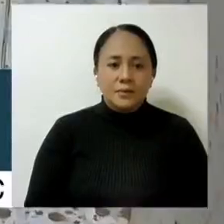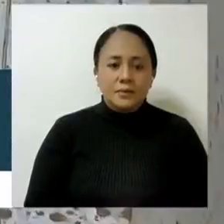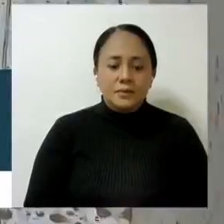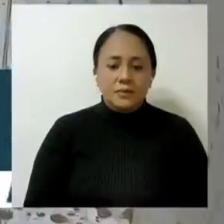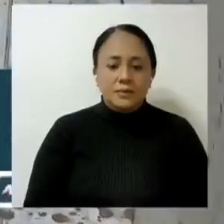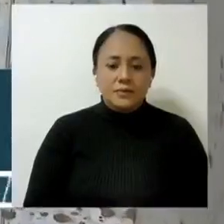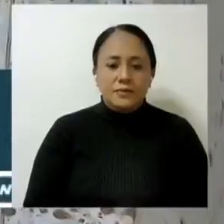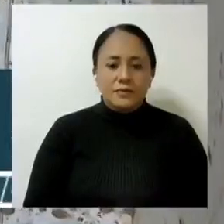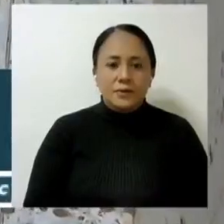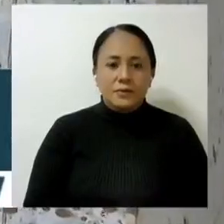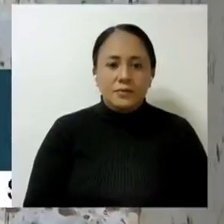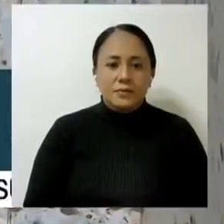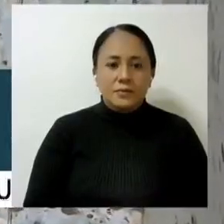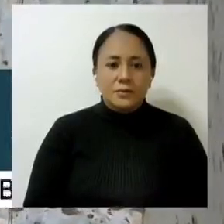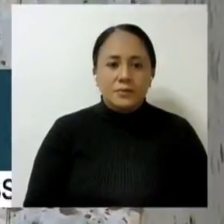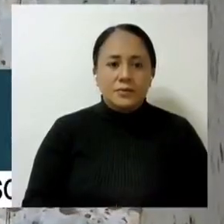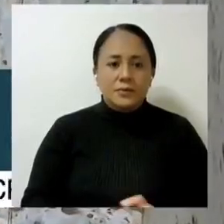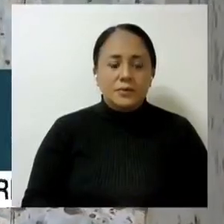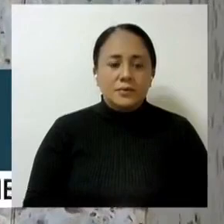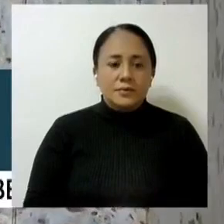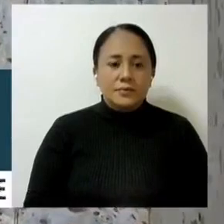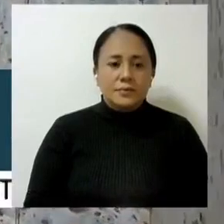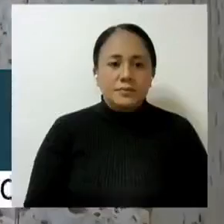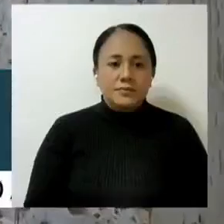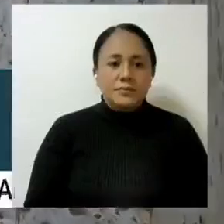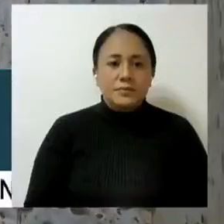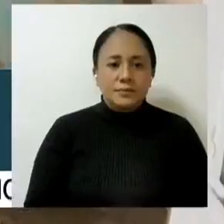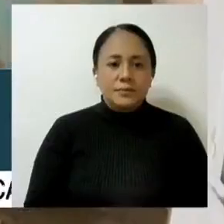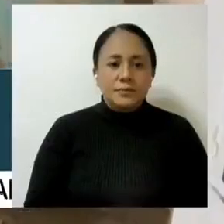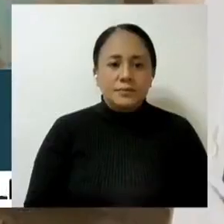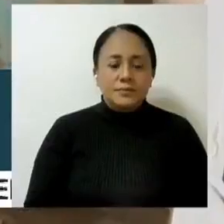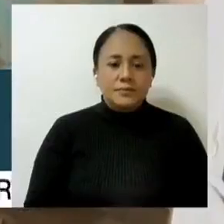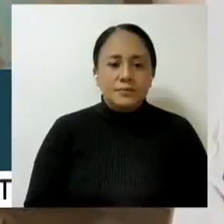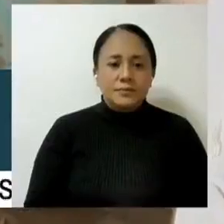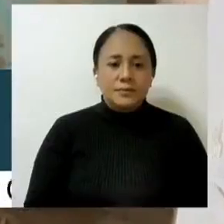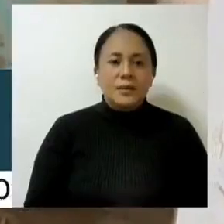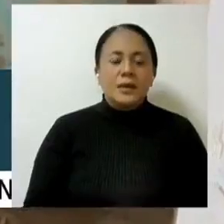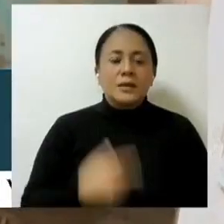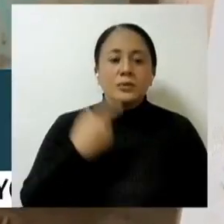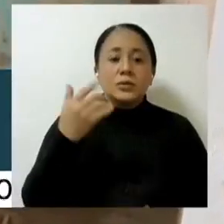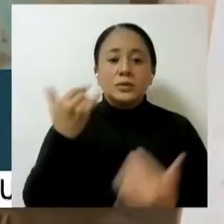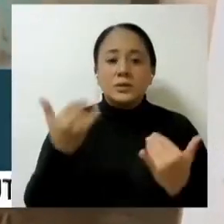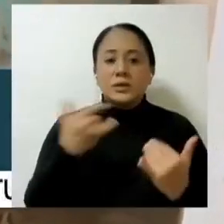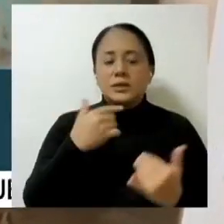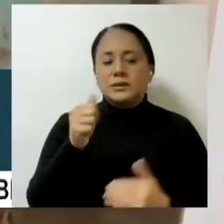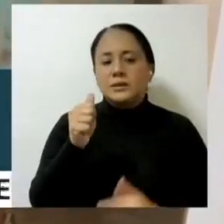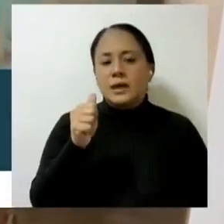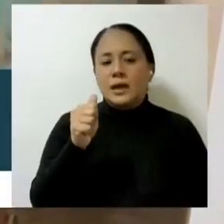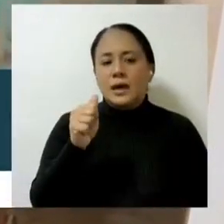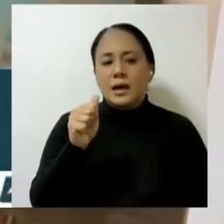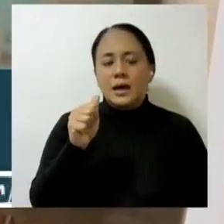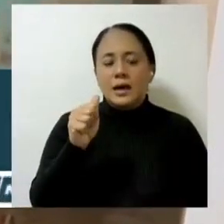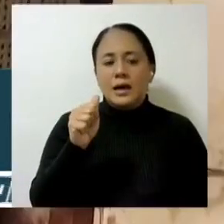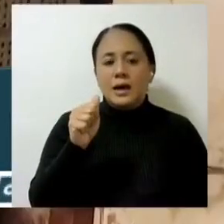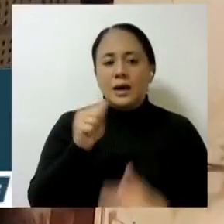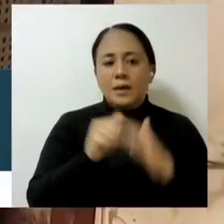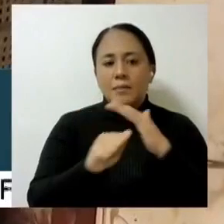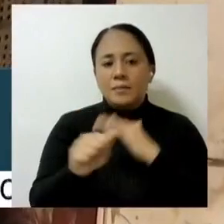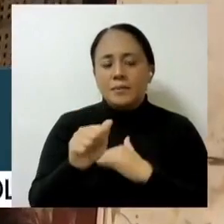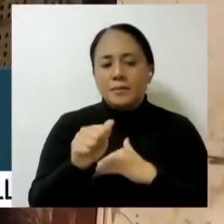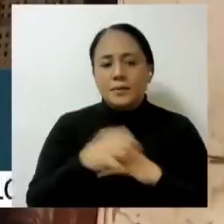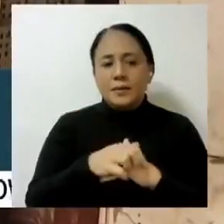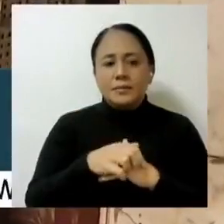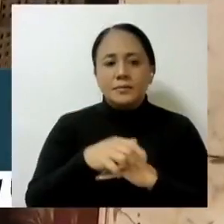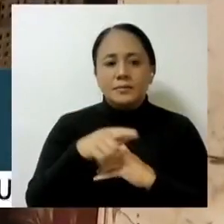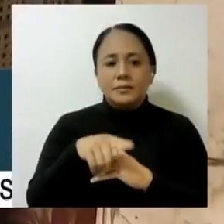meeting with the Abra Electric Cooperative to see when can the power lines or the power supply be restored at the earliest